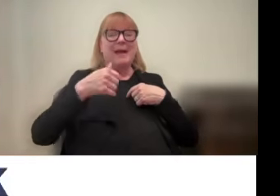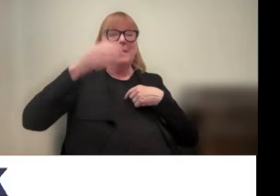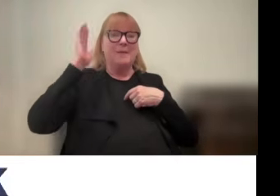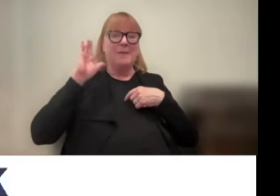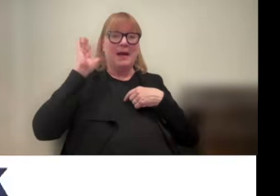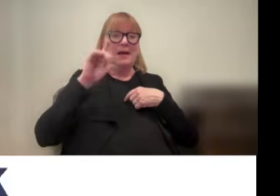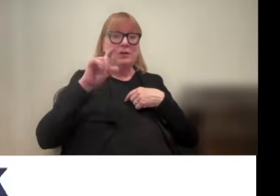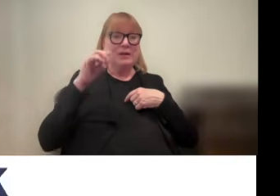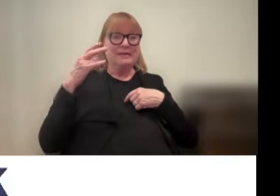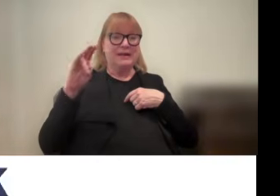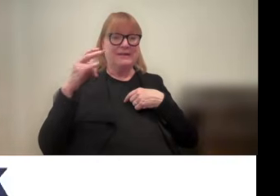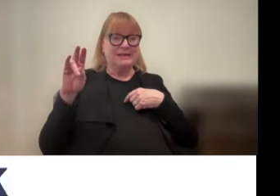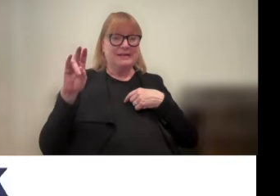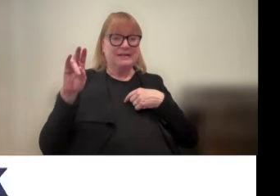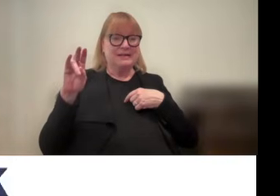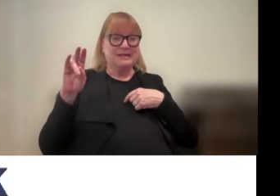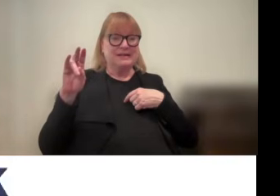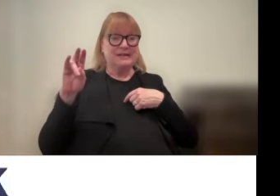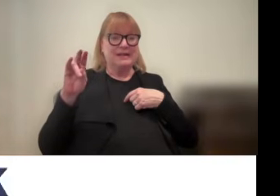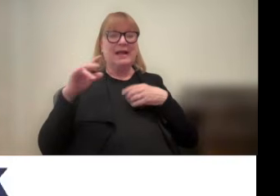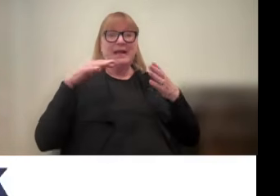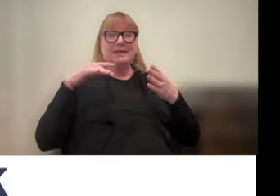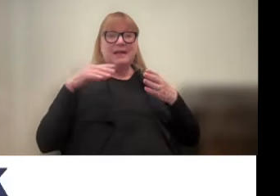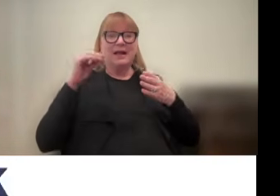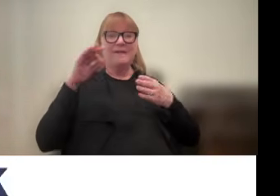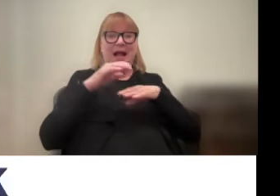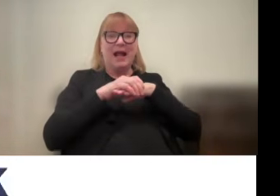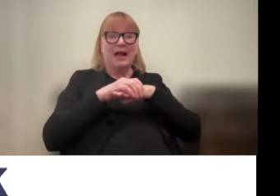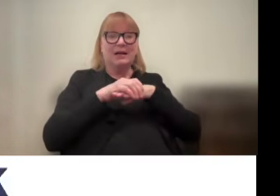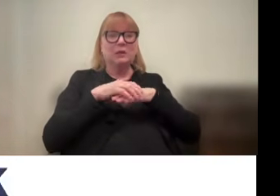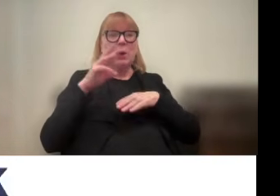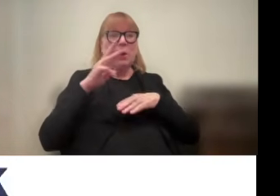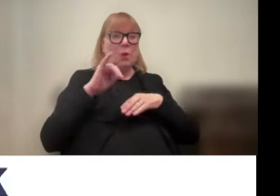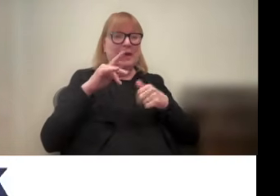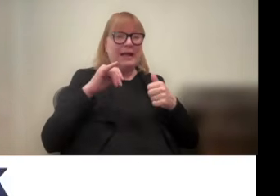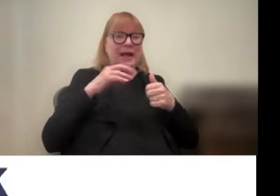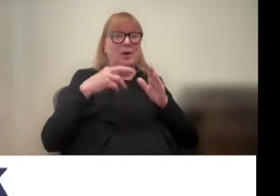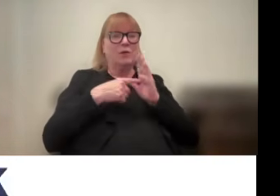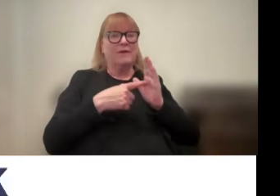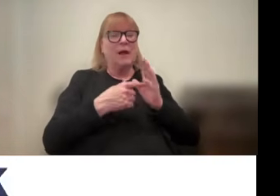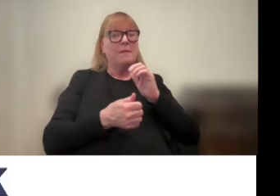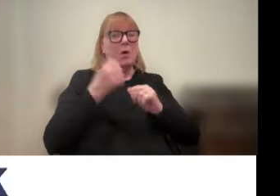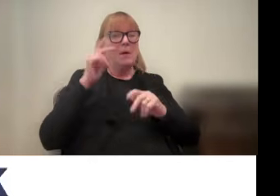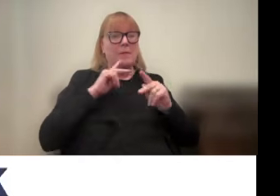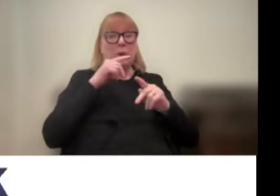in 2017, they did a study of English Wikipedia and revealed that the majority of the people who wrote and